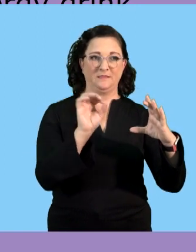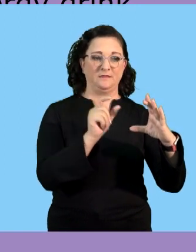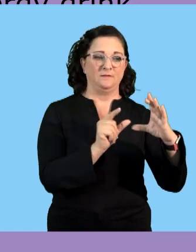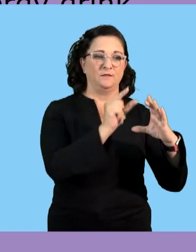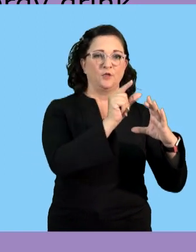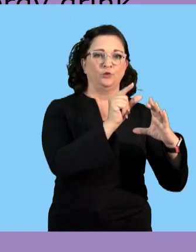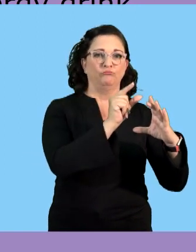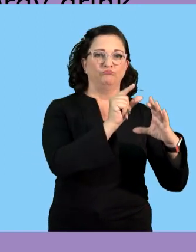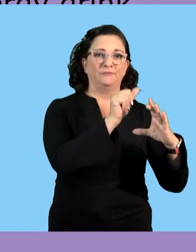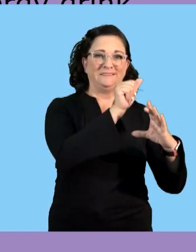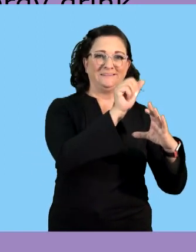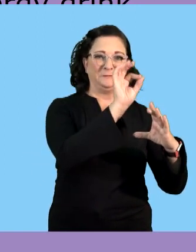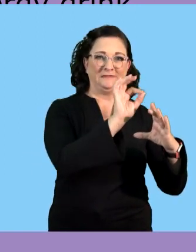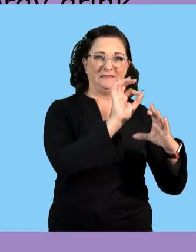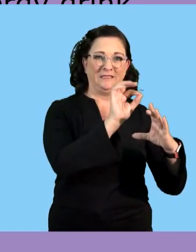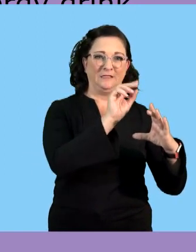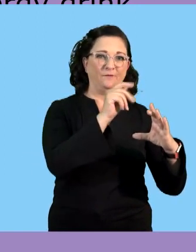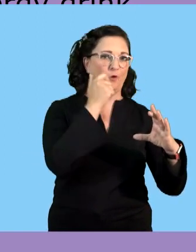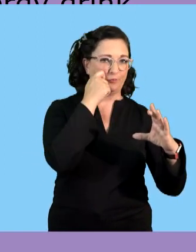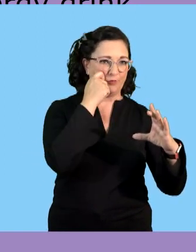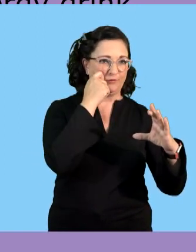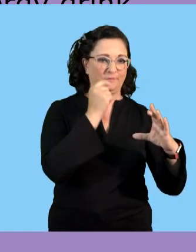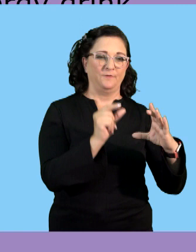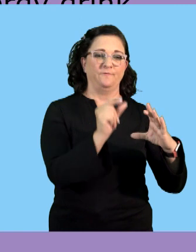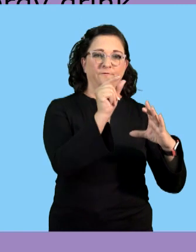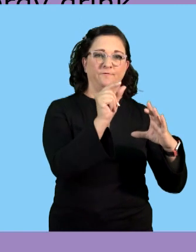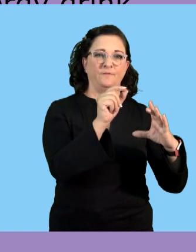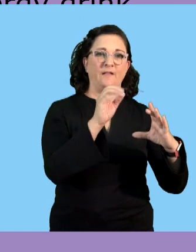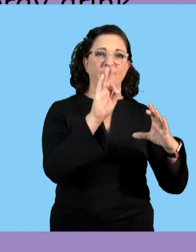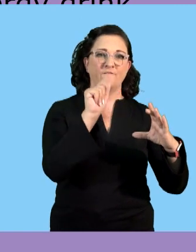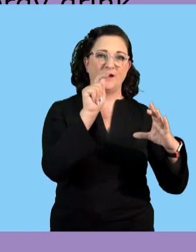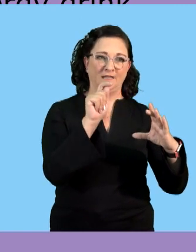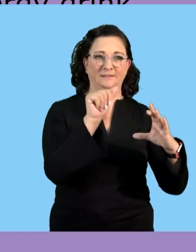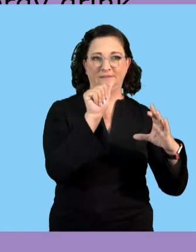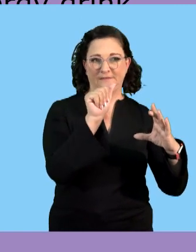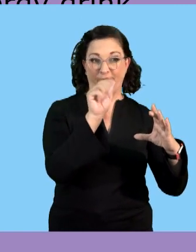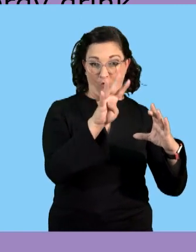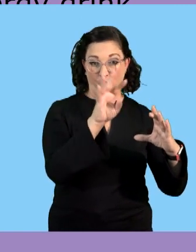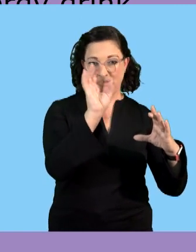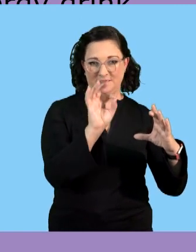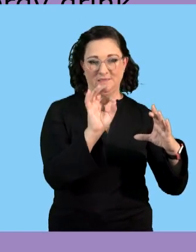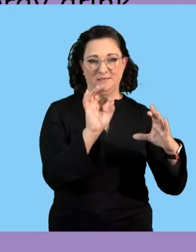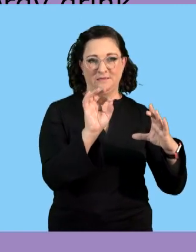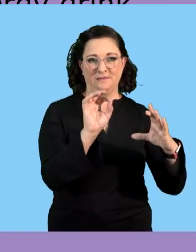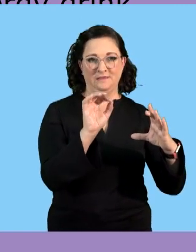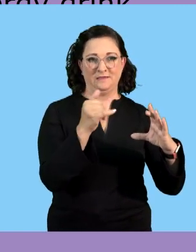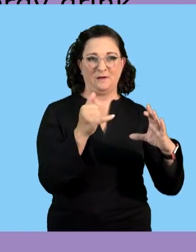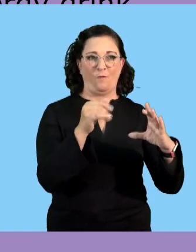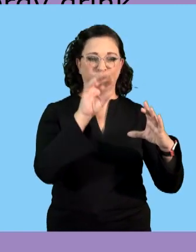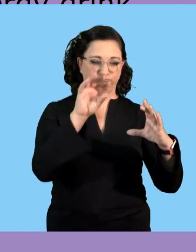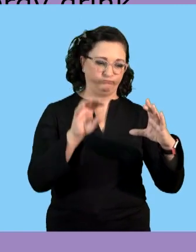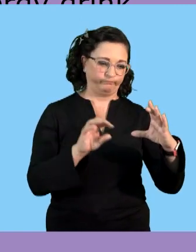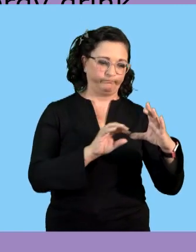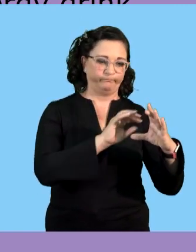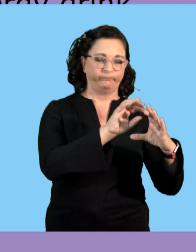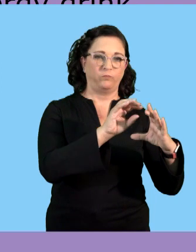carries 6%, and finally your fat is 4%. So each one must have a portion. When we add, takes us